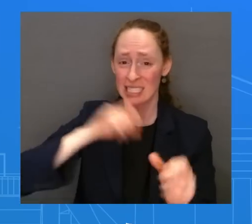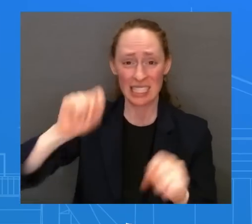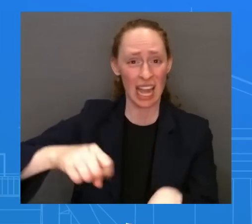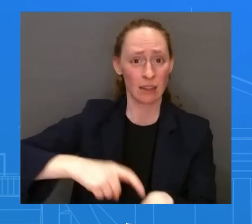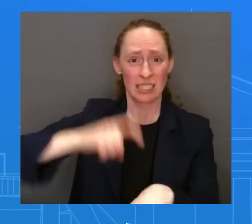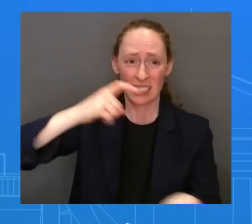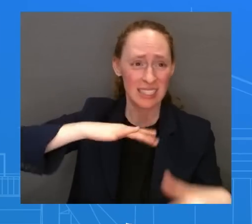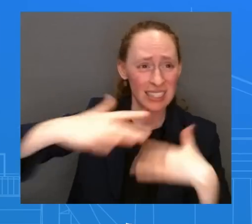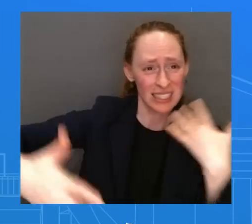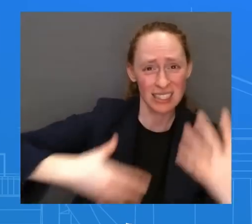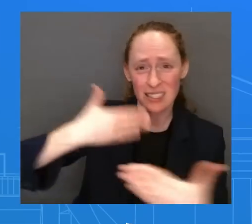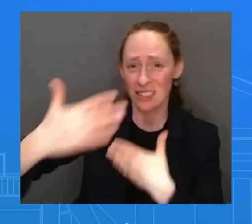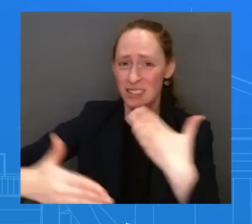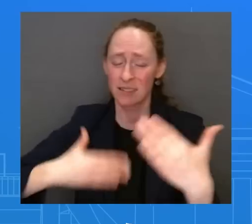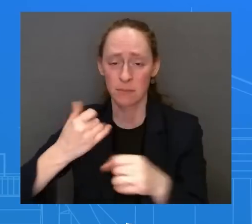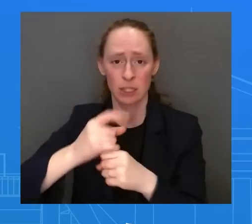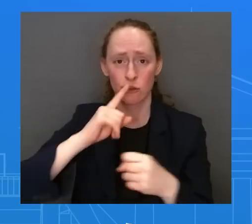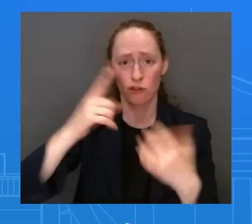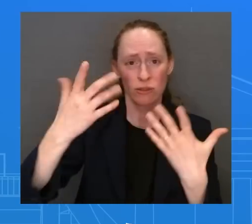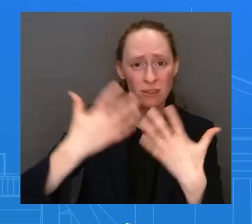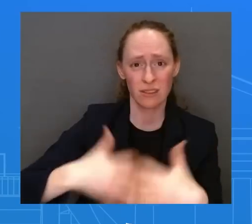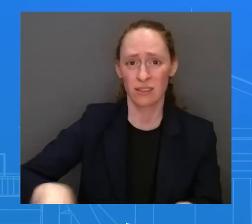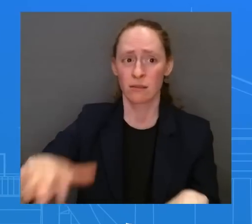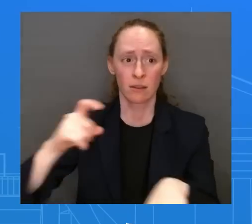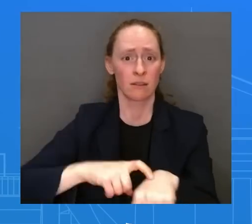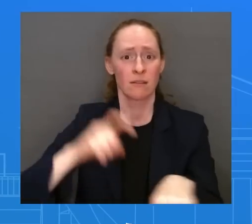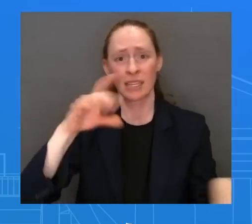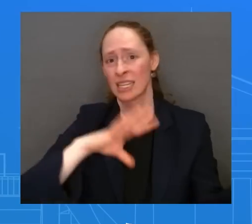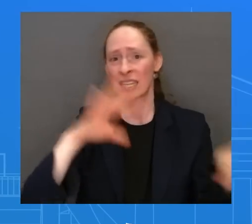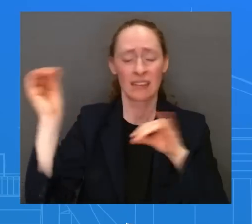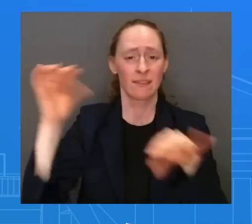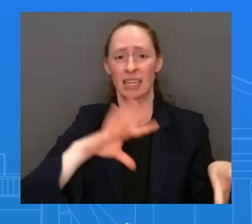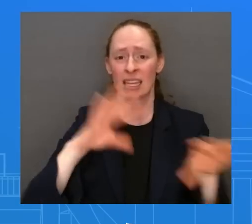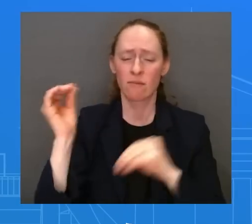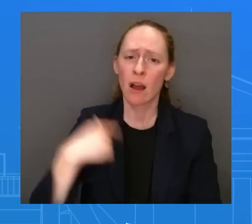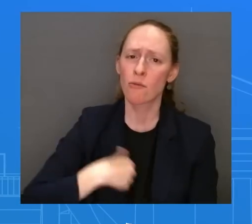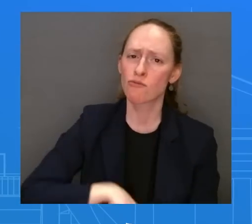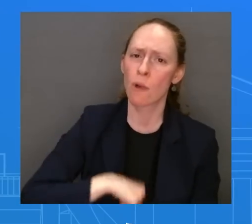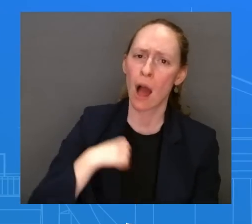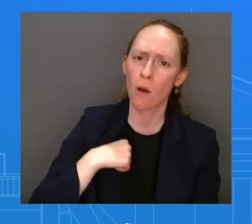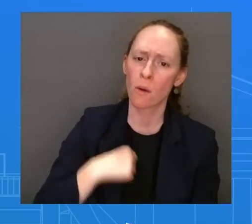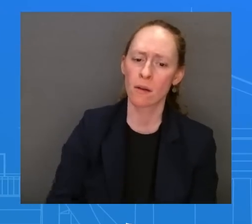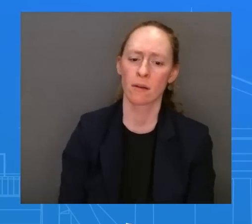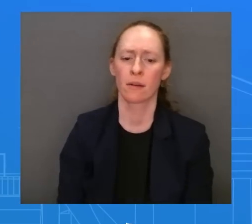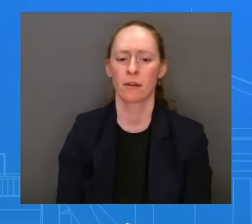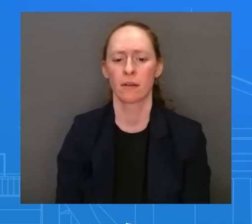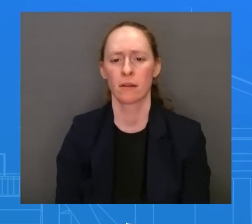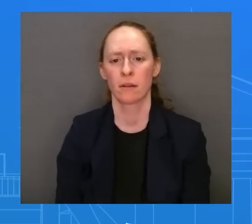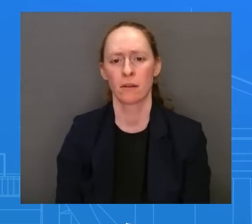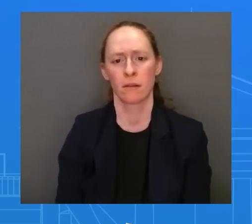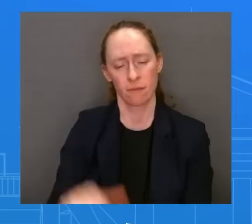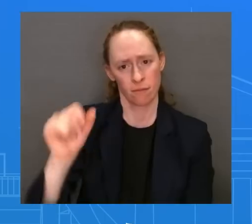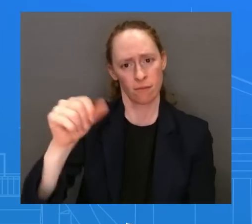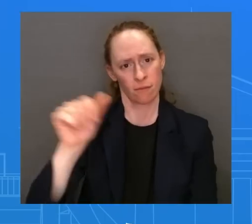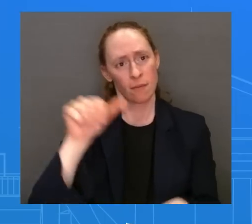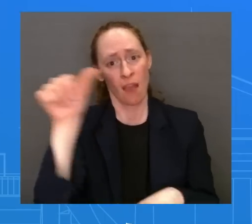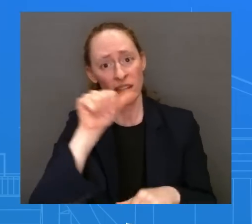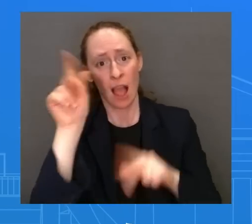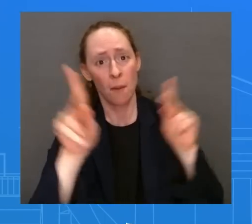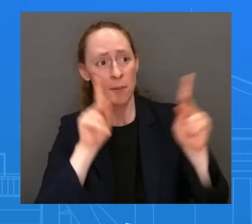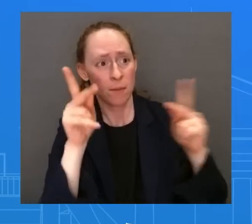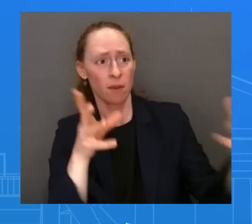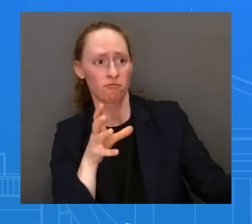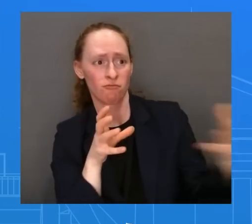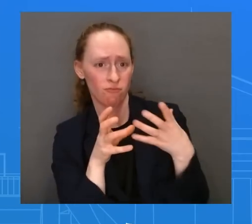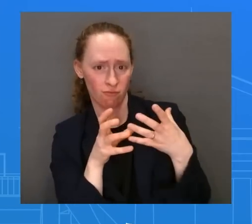Afghans our former allies and partners living in this country and working towards citizenship you bet does that mean that everything went perfect in that